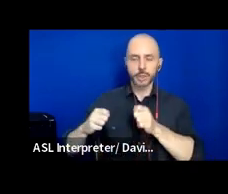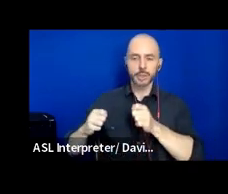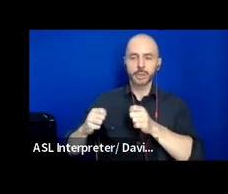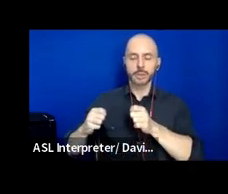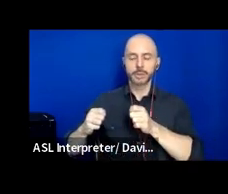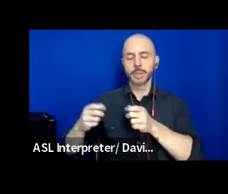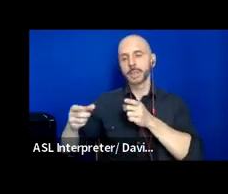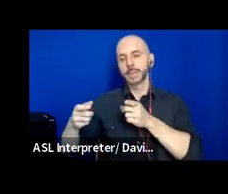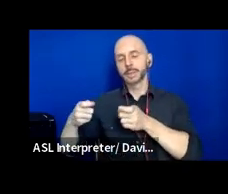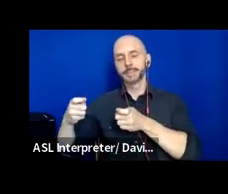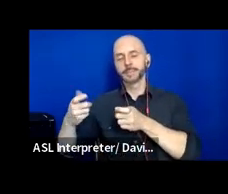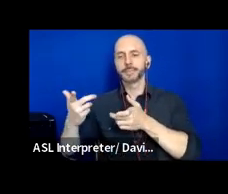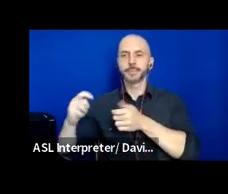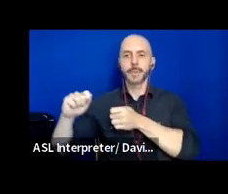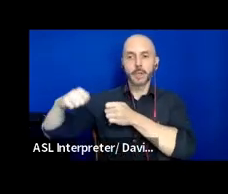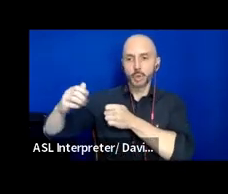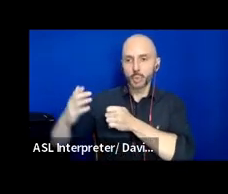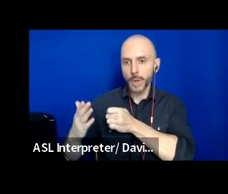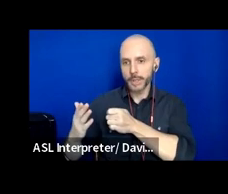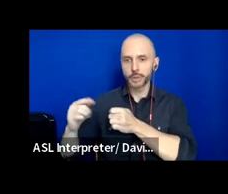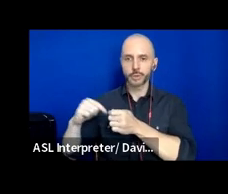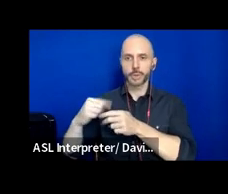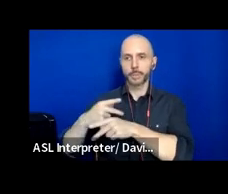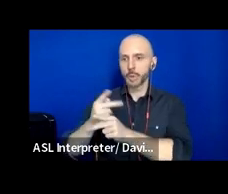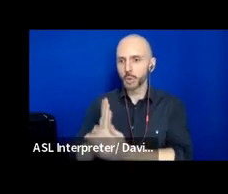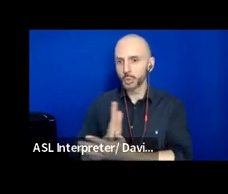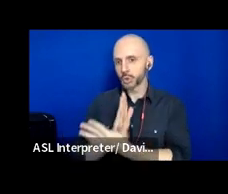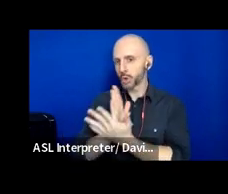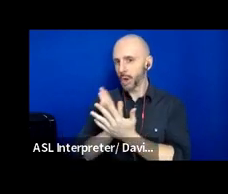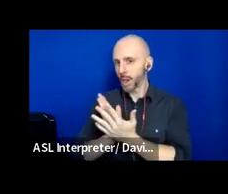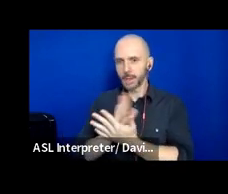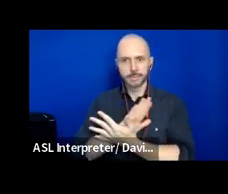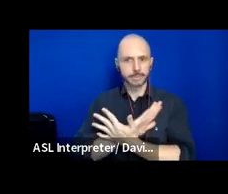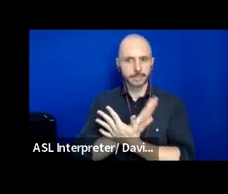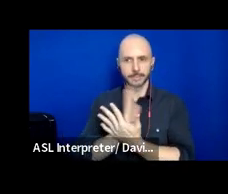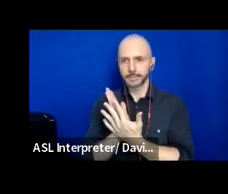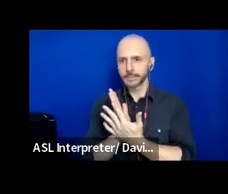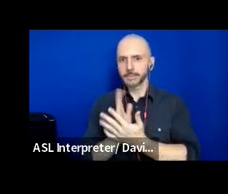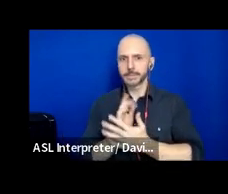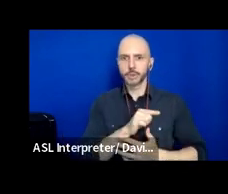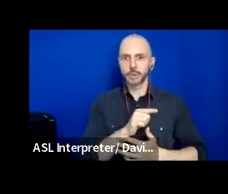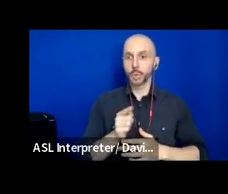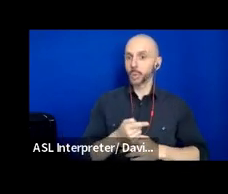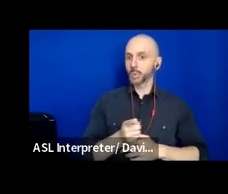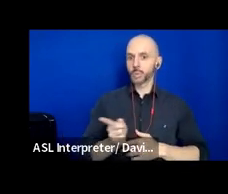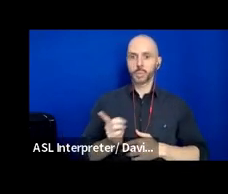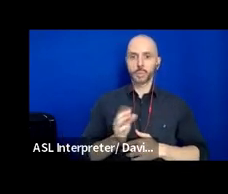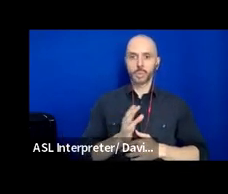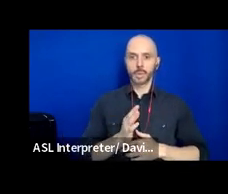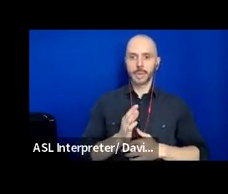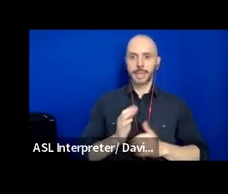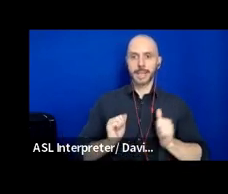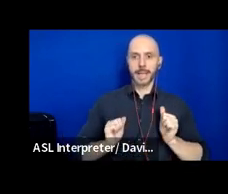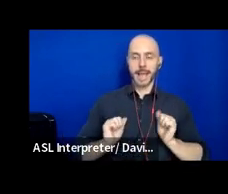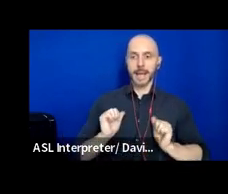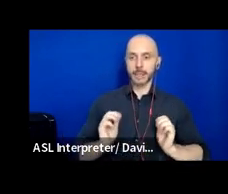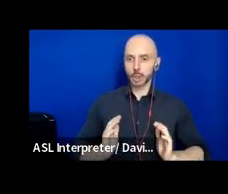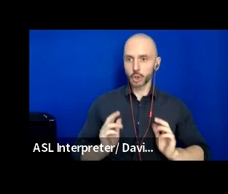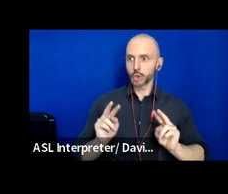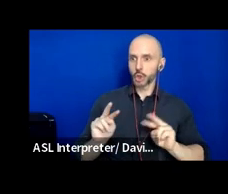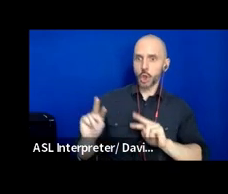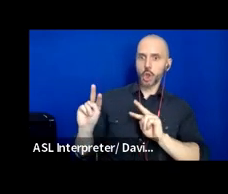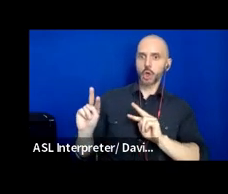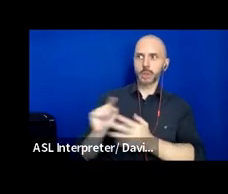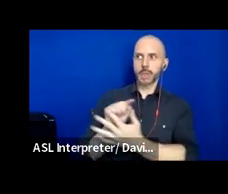producer, or in a role where ultimately other people are looking to you to set the stage, the environment, to message the expectations, but also